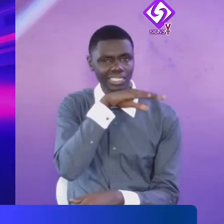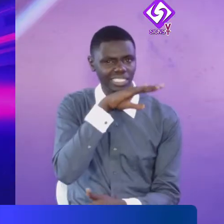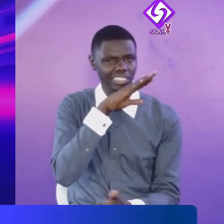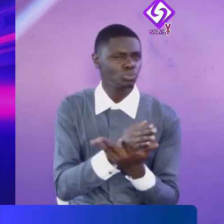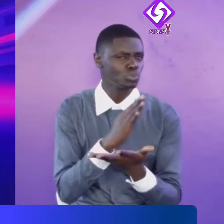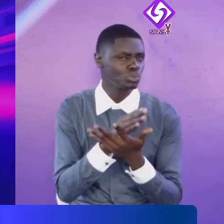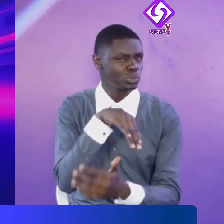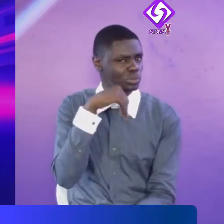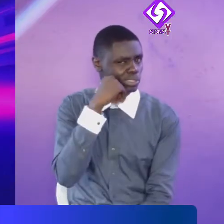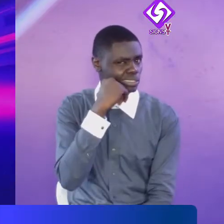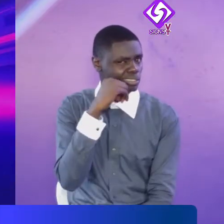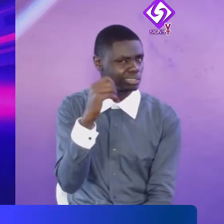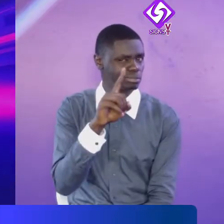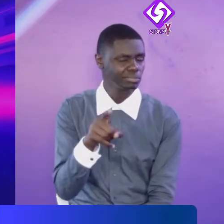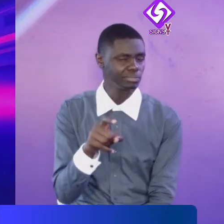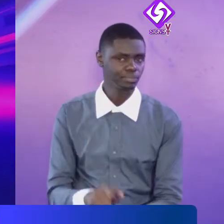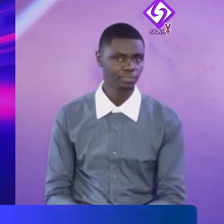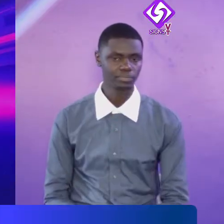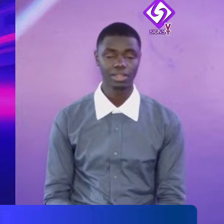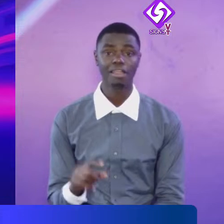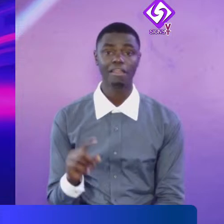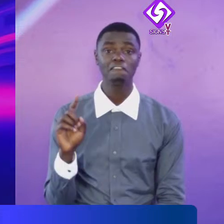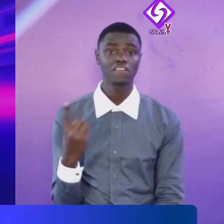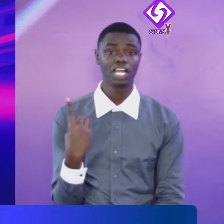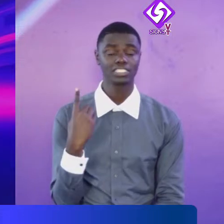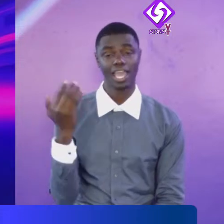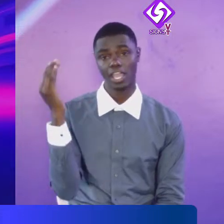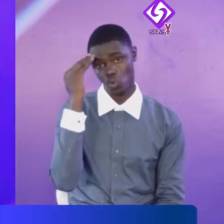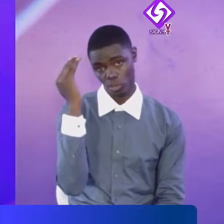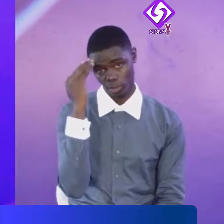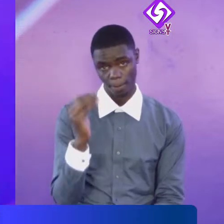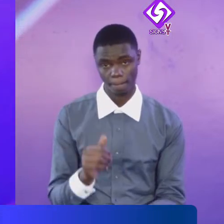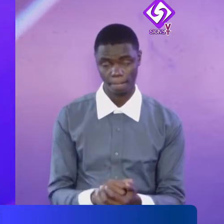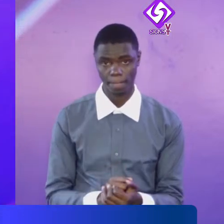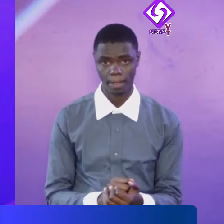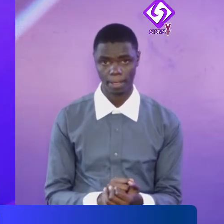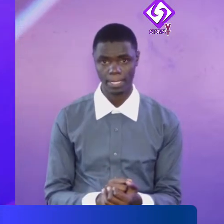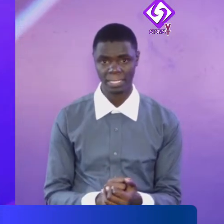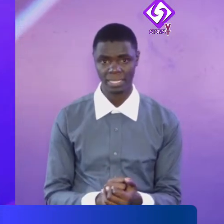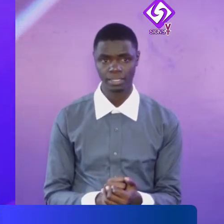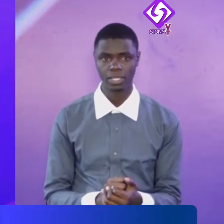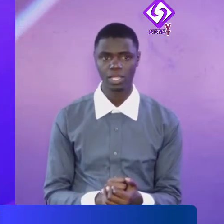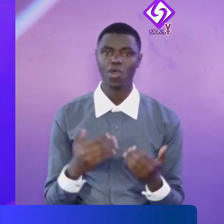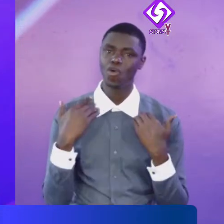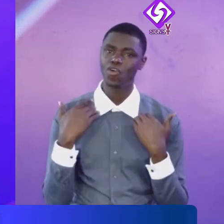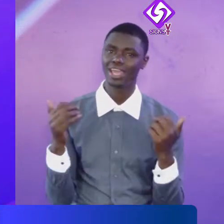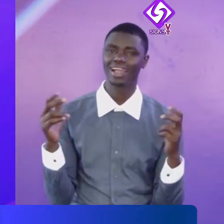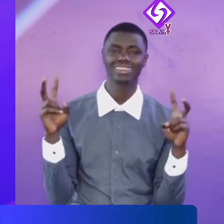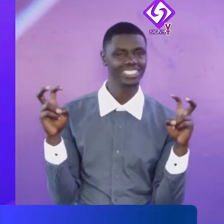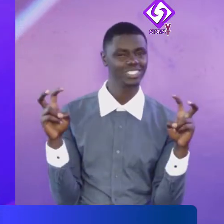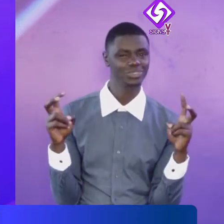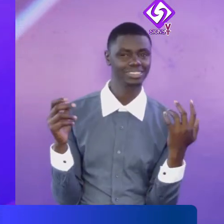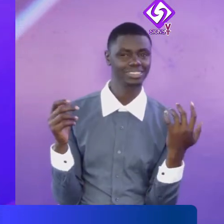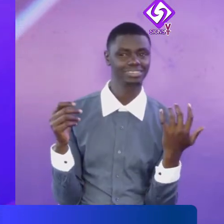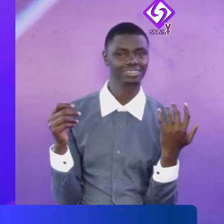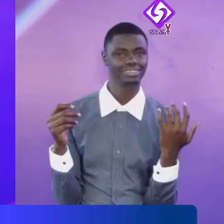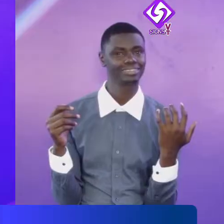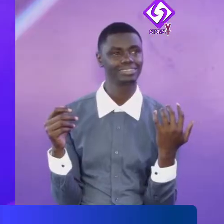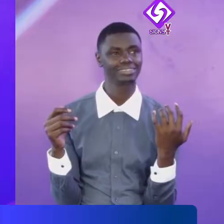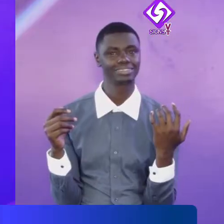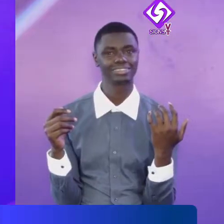sick? Yeah, first of all, I know that we, on health matters, Alan,